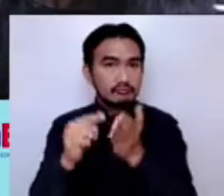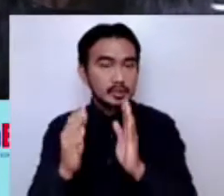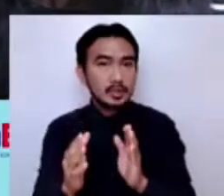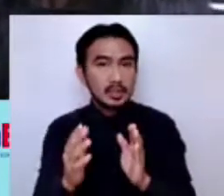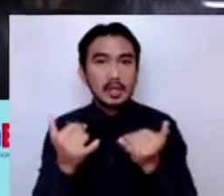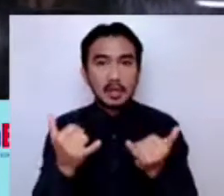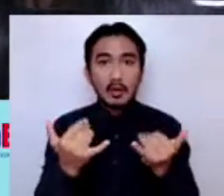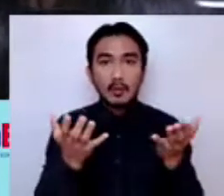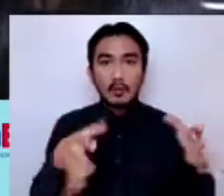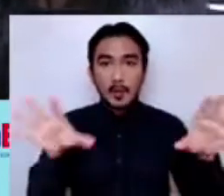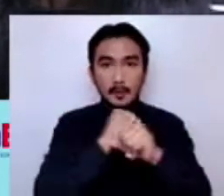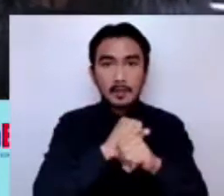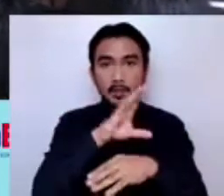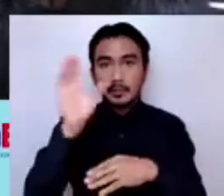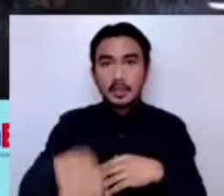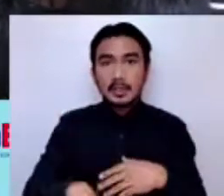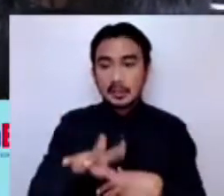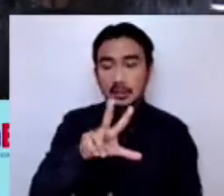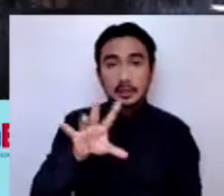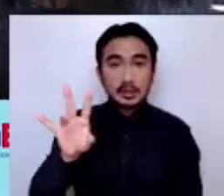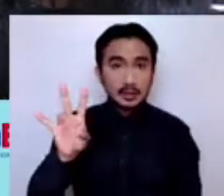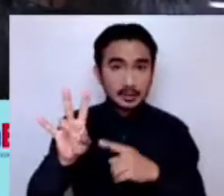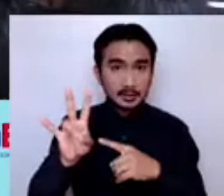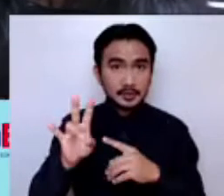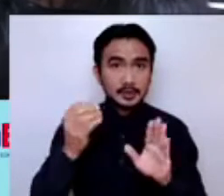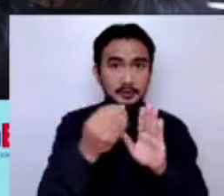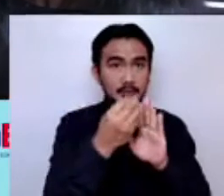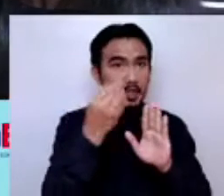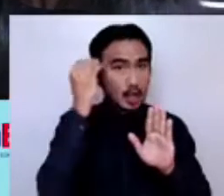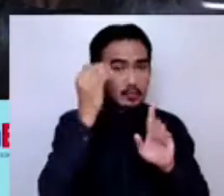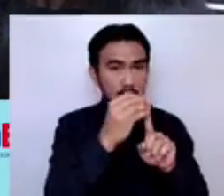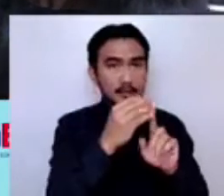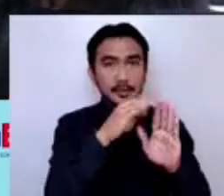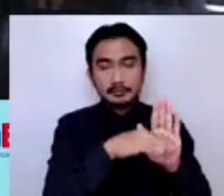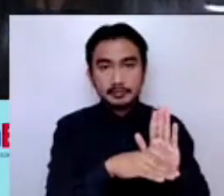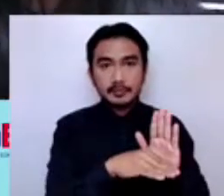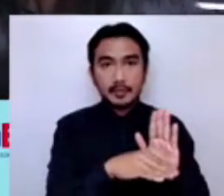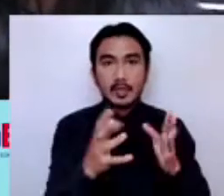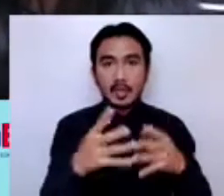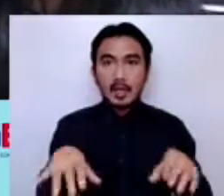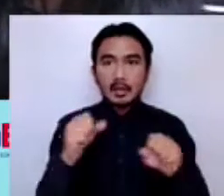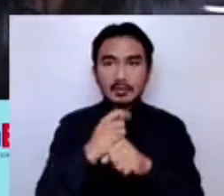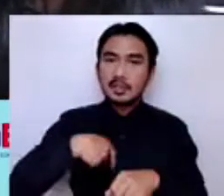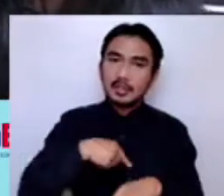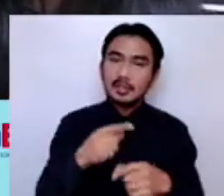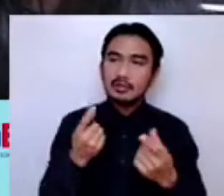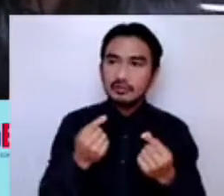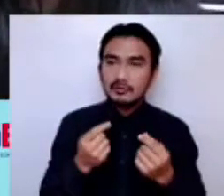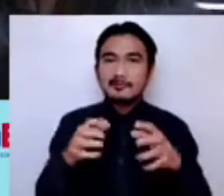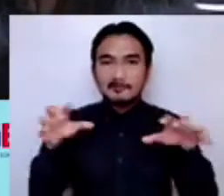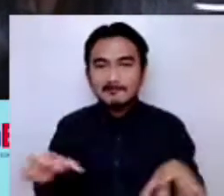all 37 indicators and after devoting 4 years on